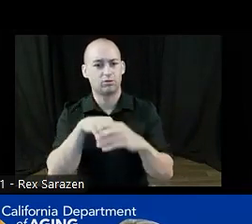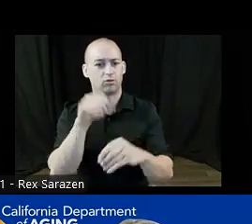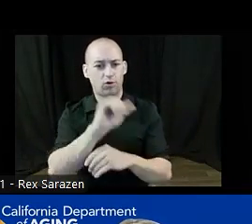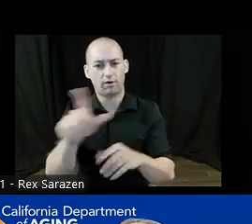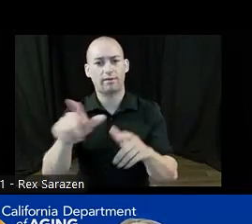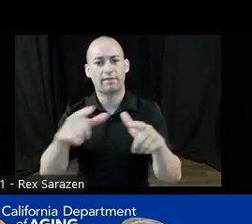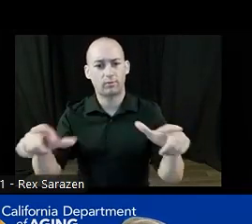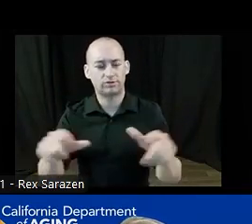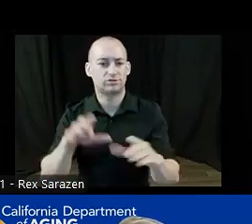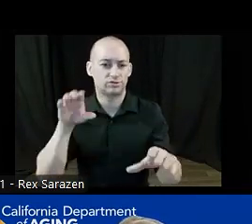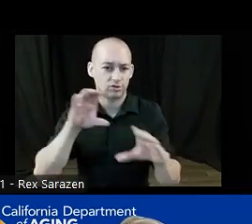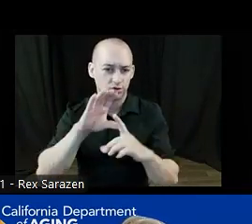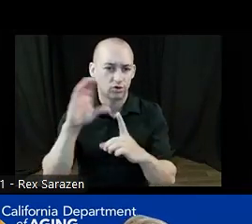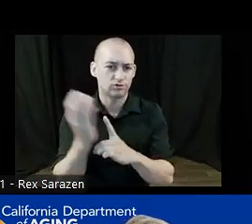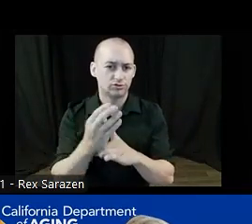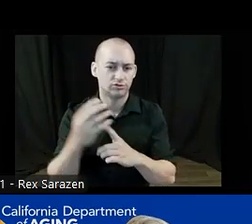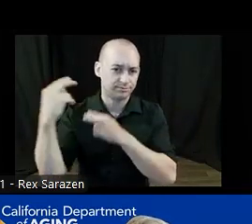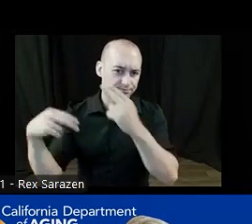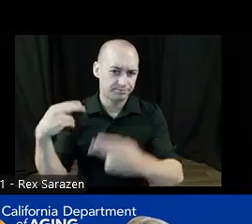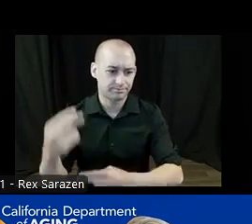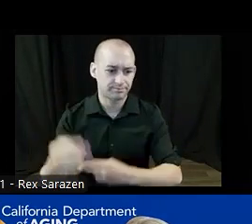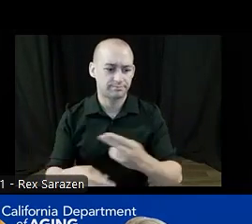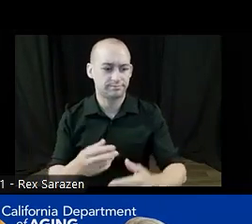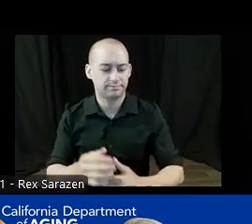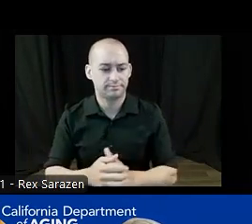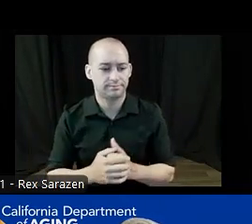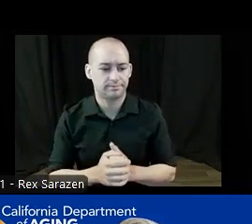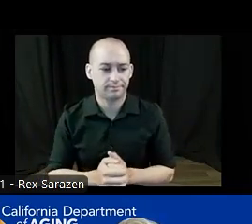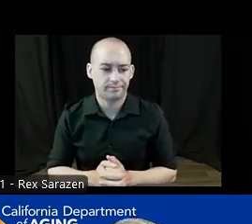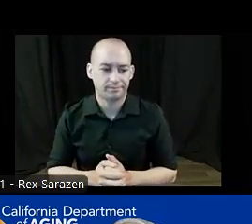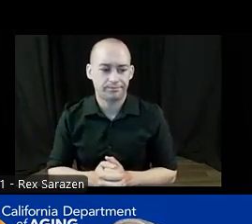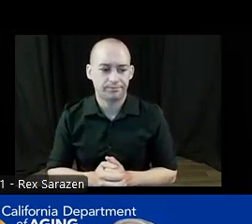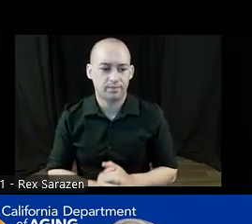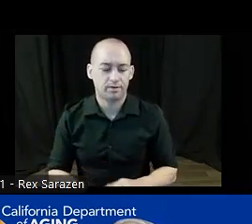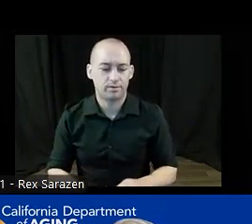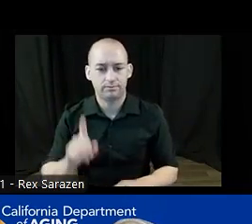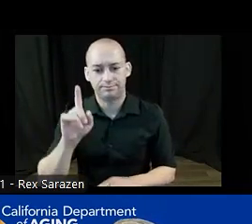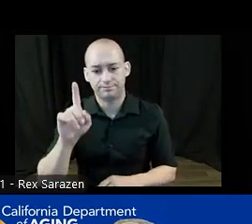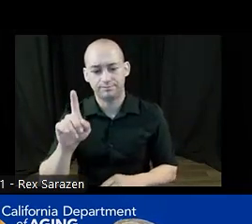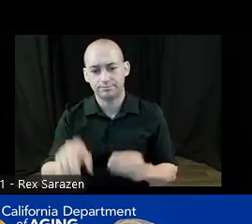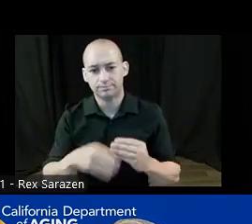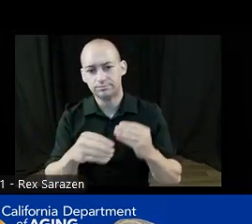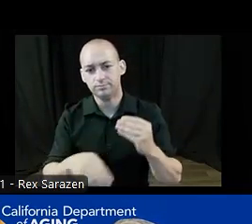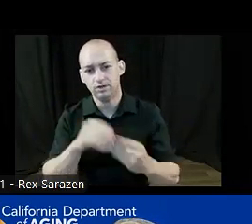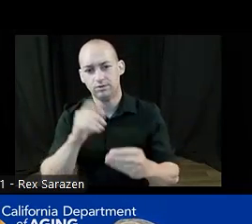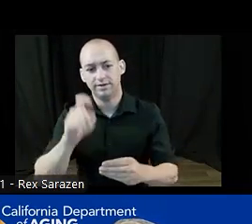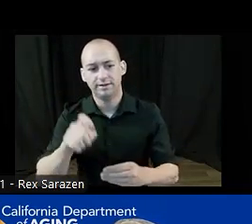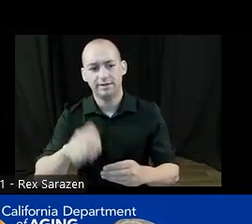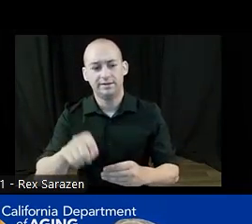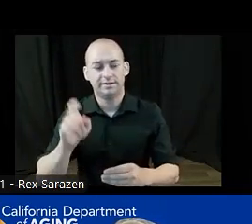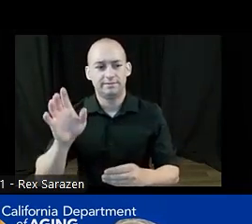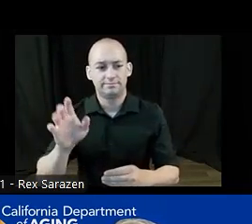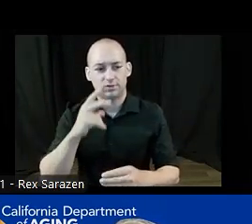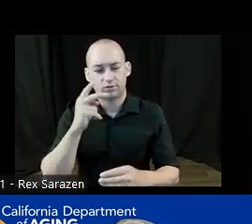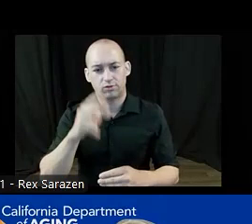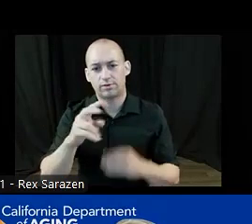and cultural traditions. Next slide, please. We also need to look at poverty among older